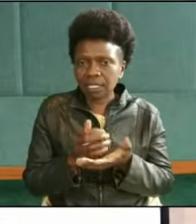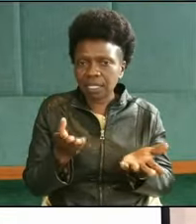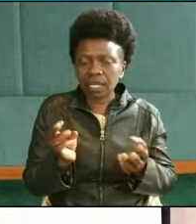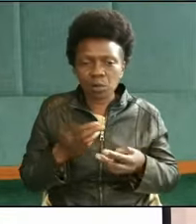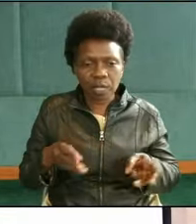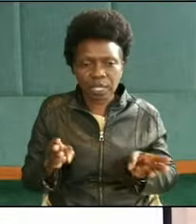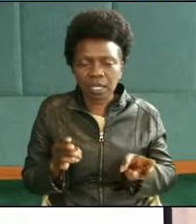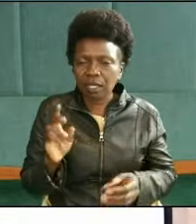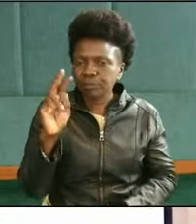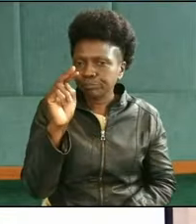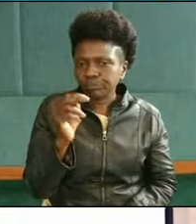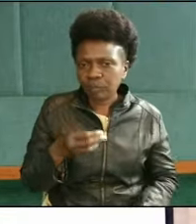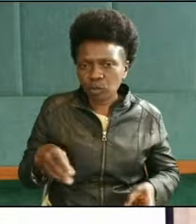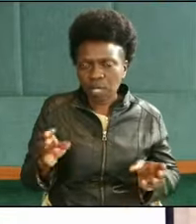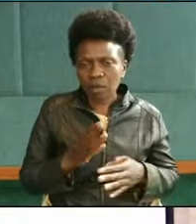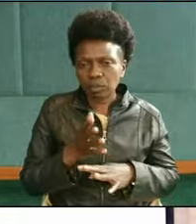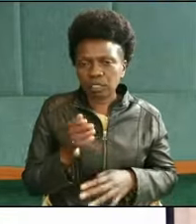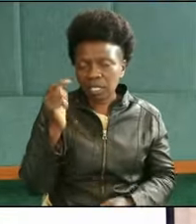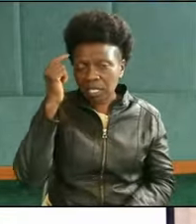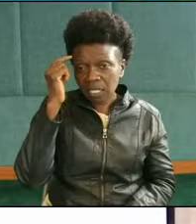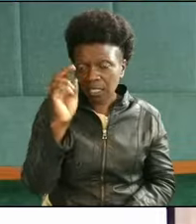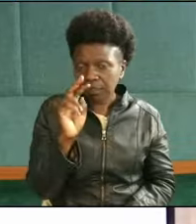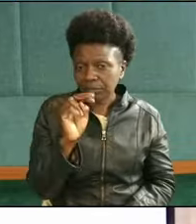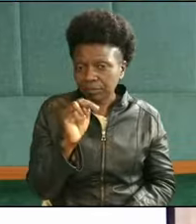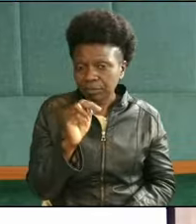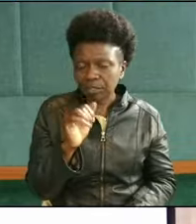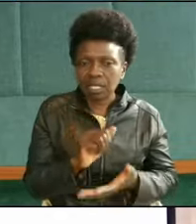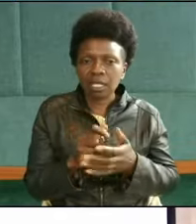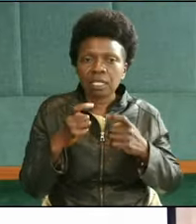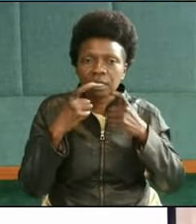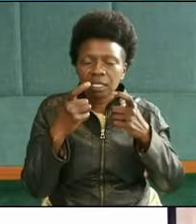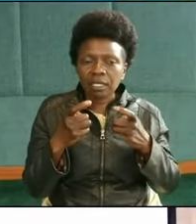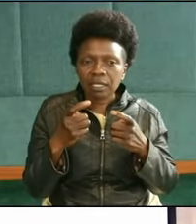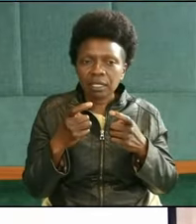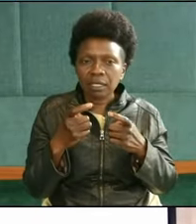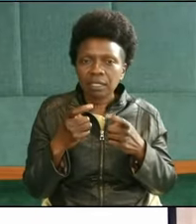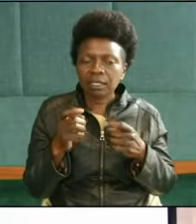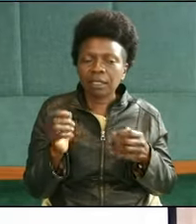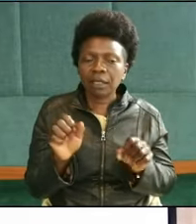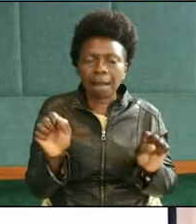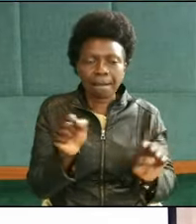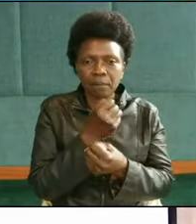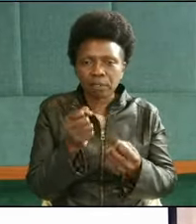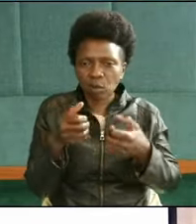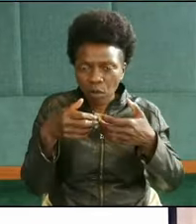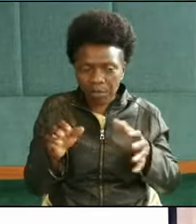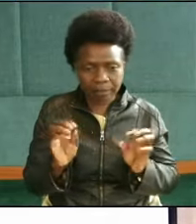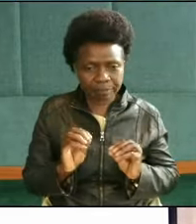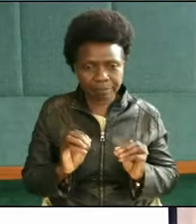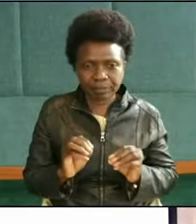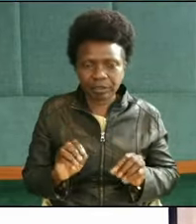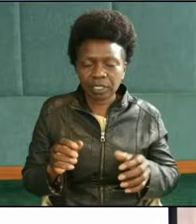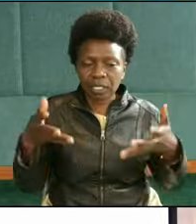there is no way out. Do not think that the seal cannot be opened. The lion of